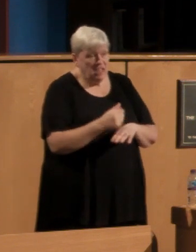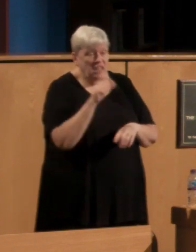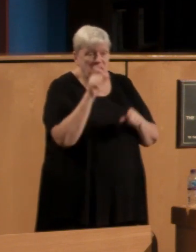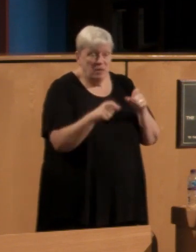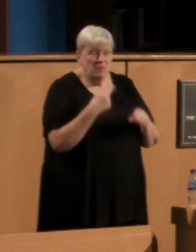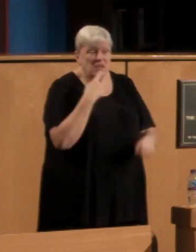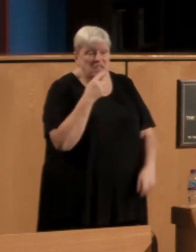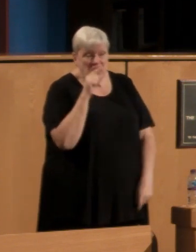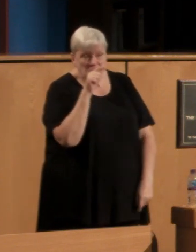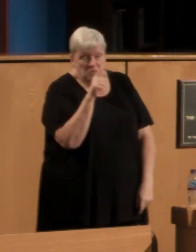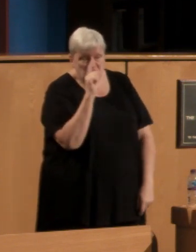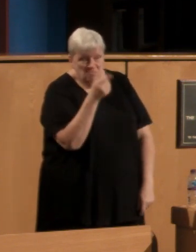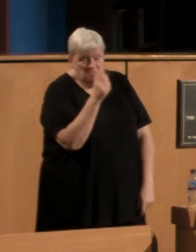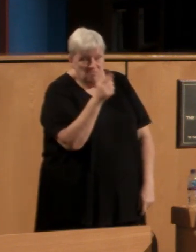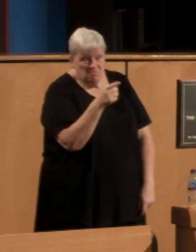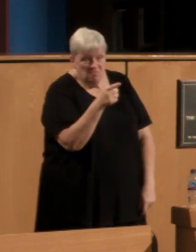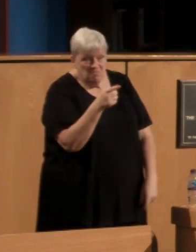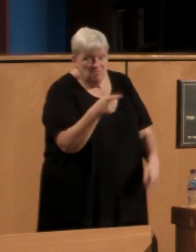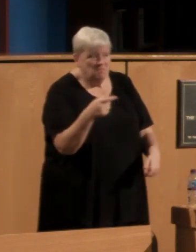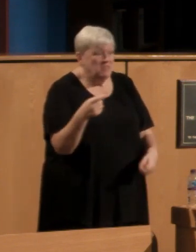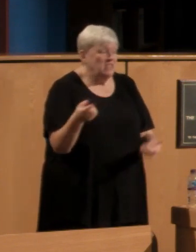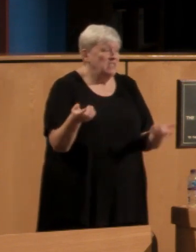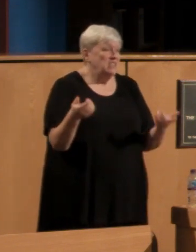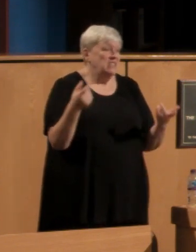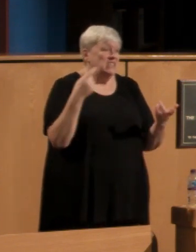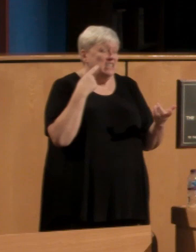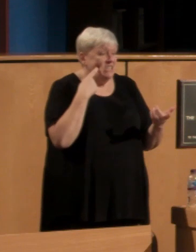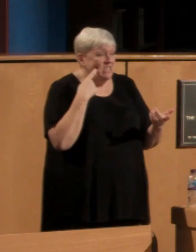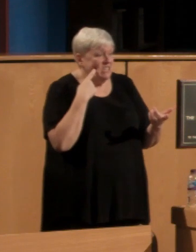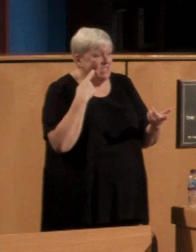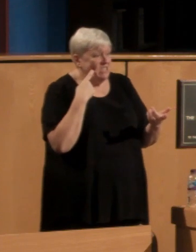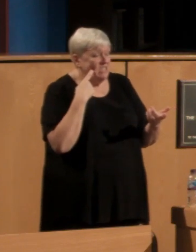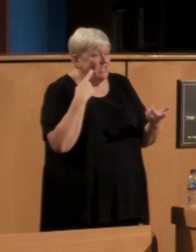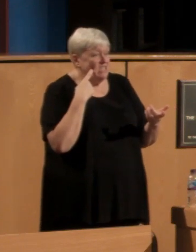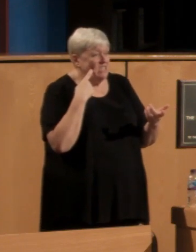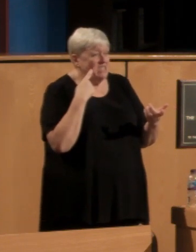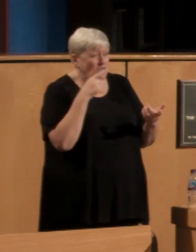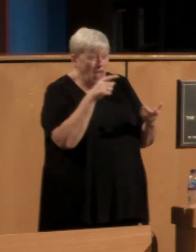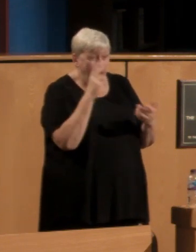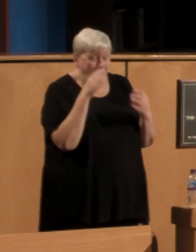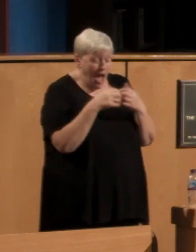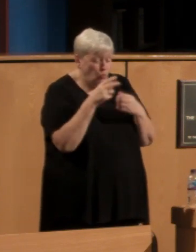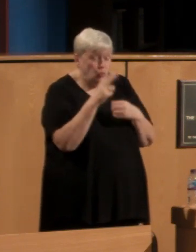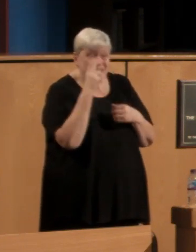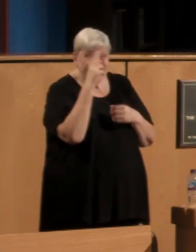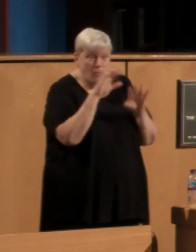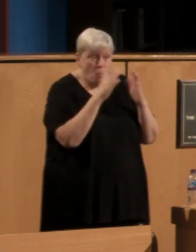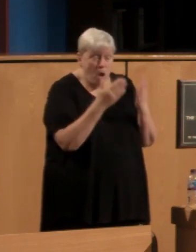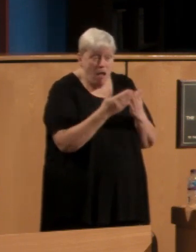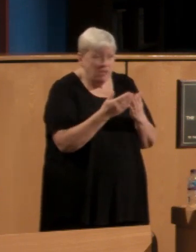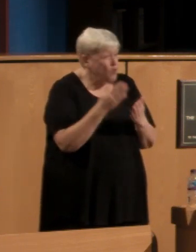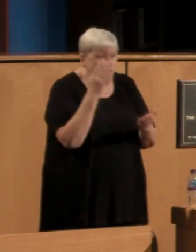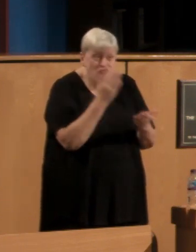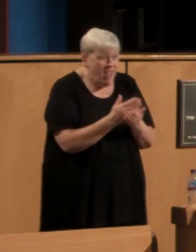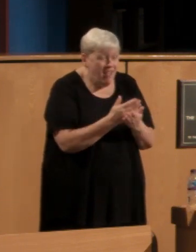that how you see the world is not real, that what you feel is